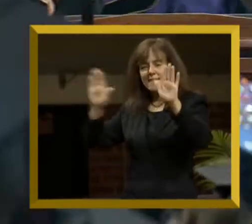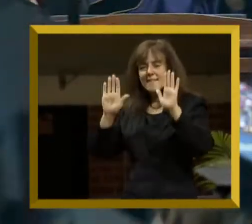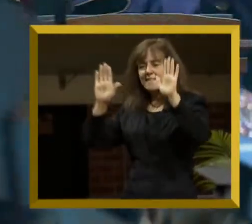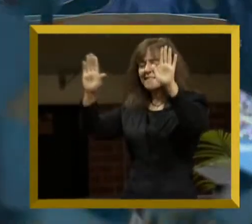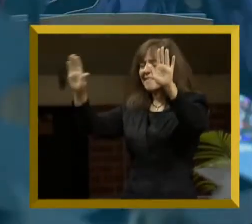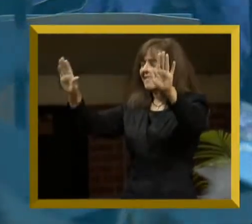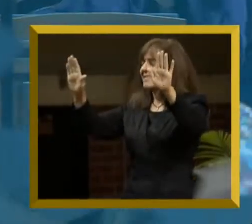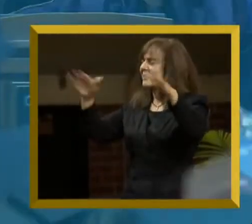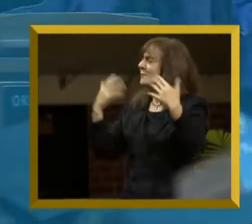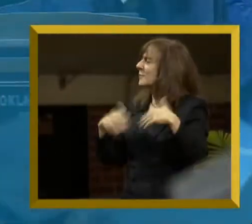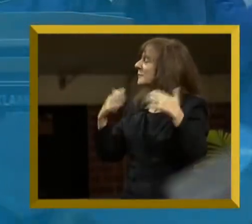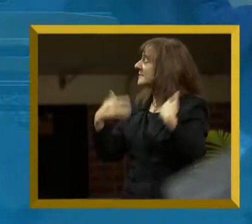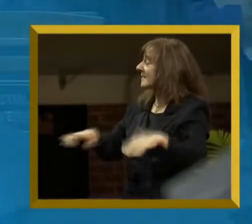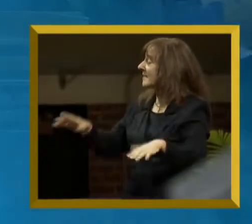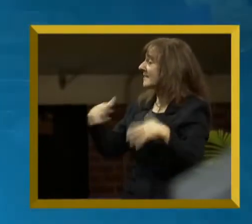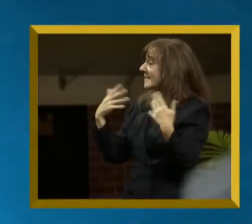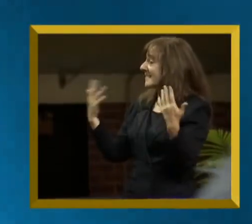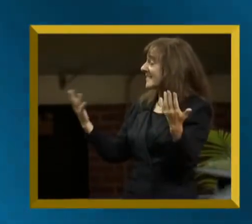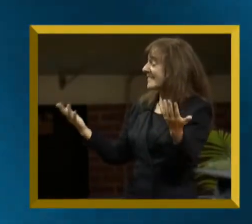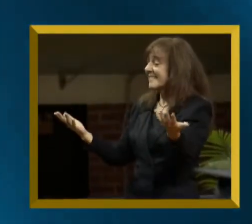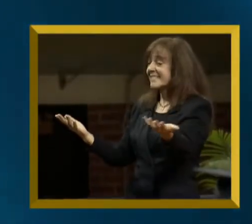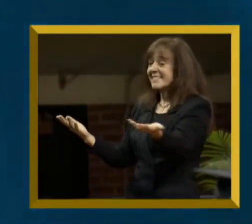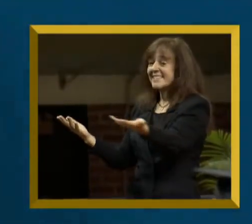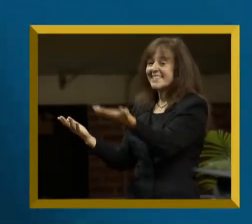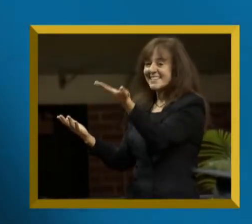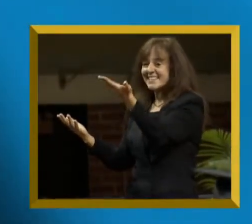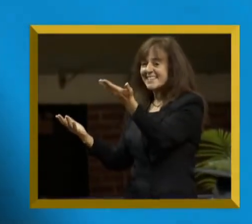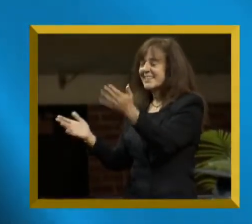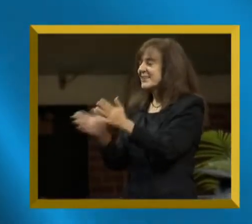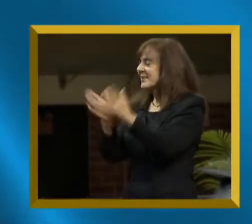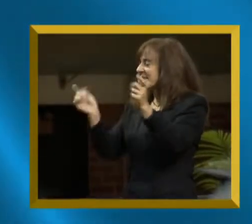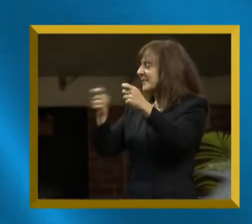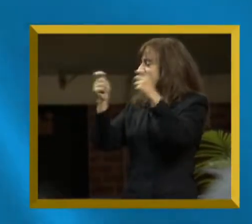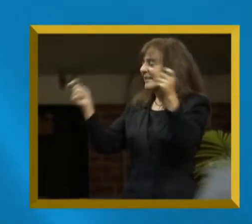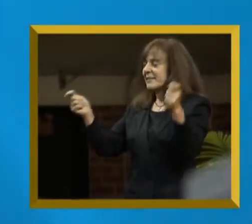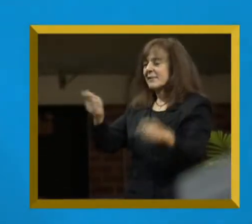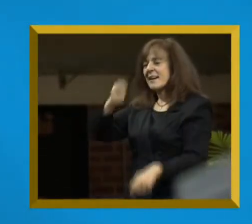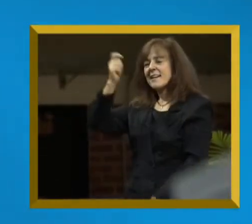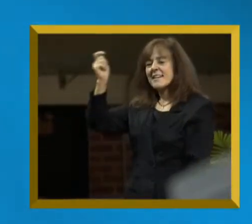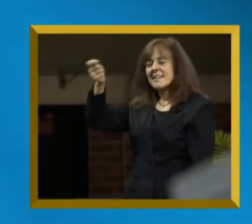is grand. And when we say a